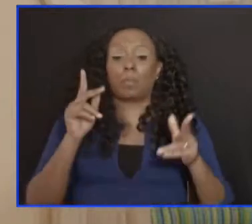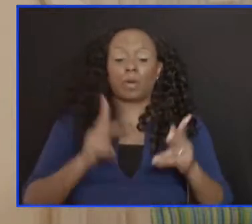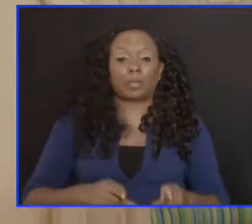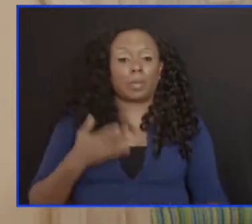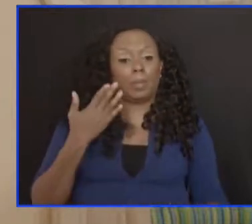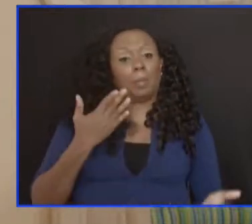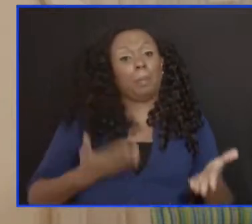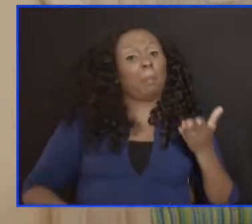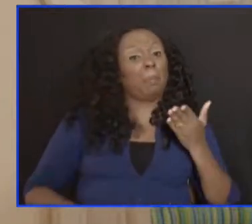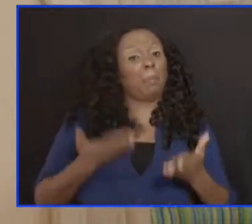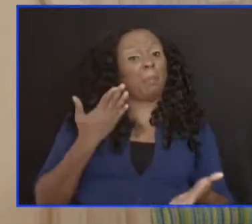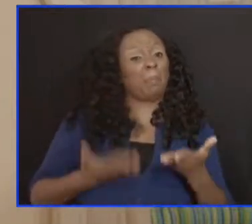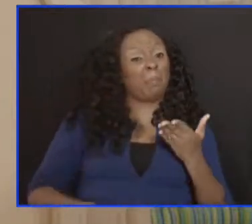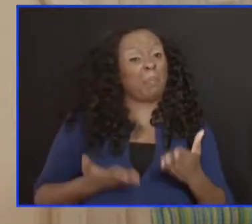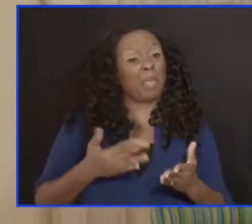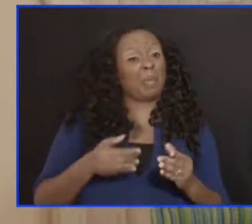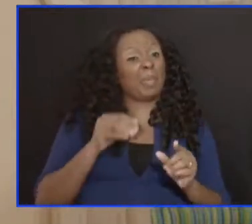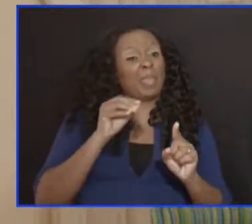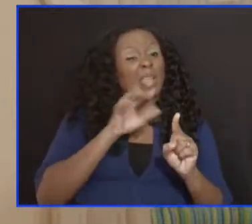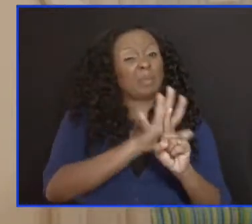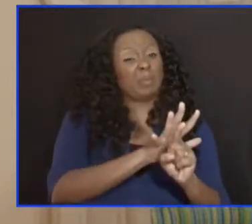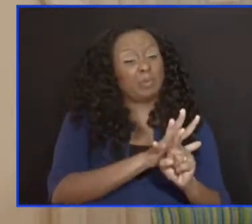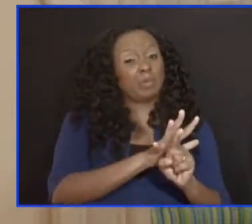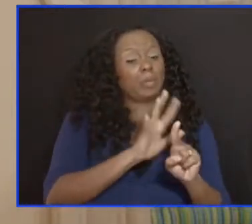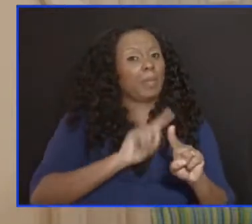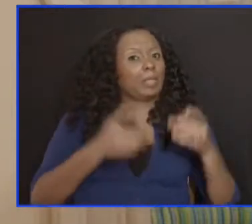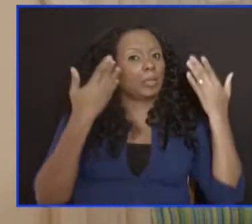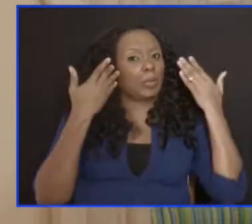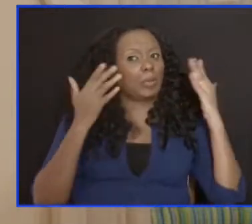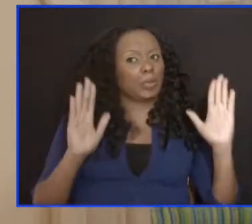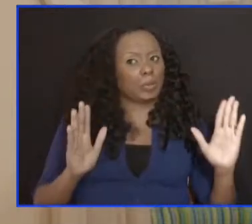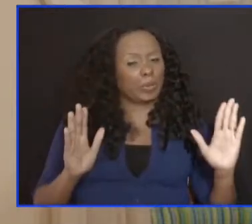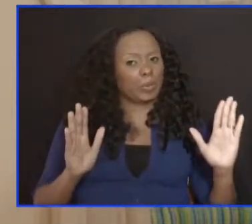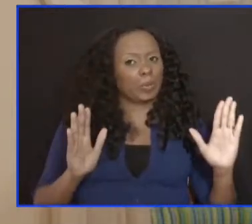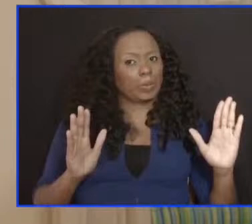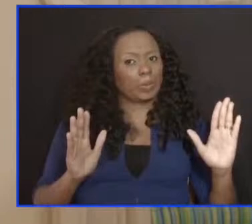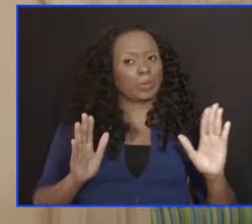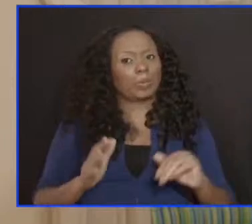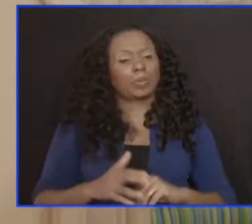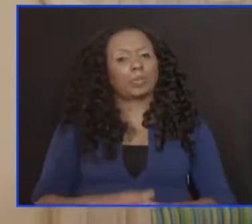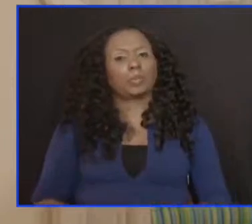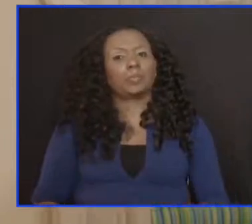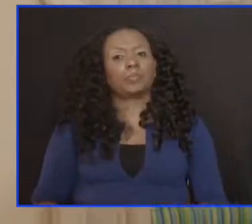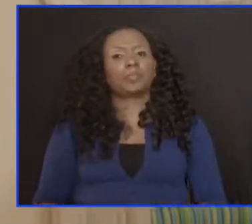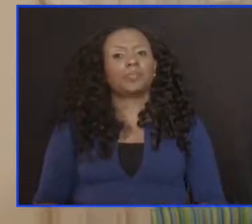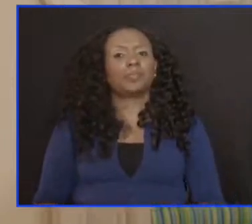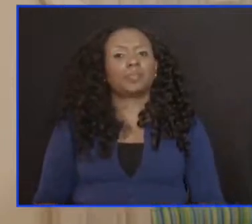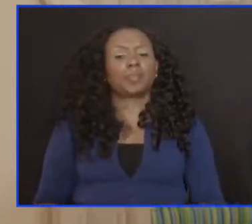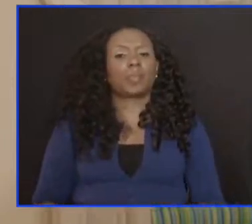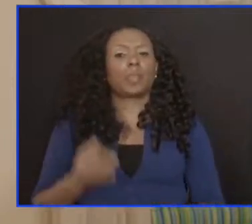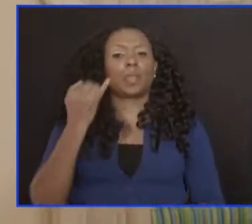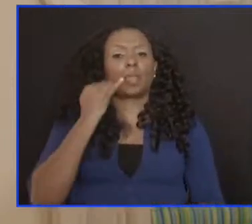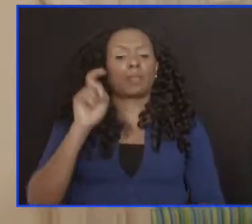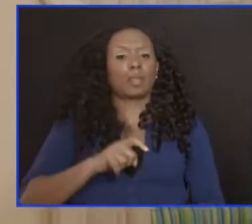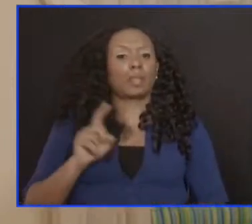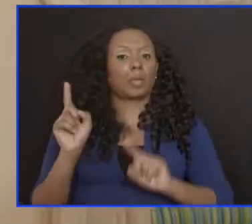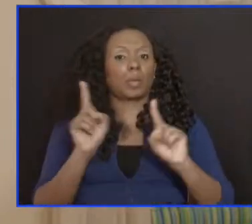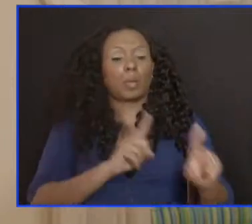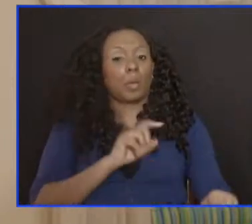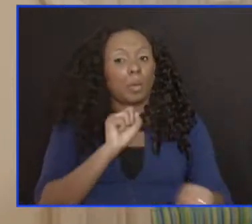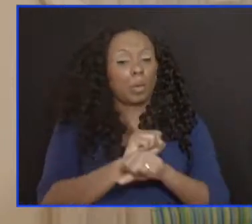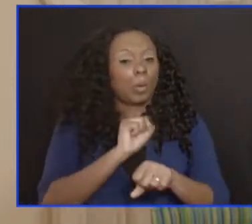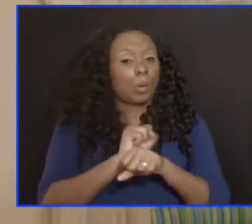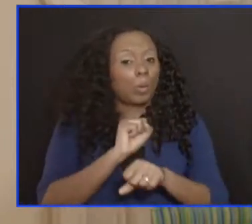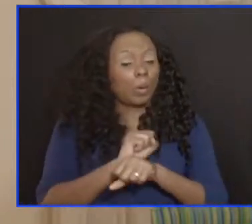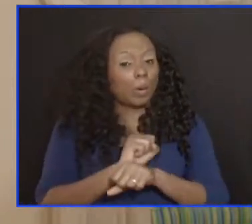their primary contact. What happens in terms of them returning to work? If that person needs to return to work, and that is going to